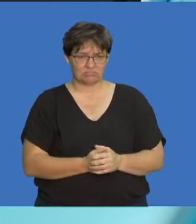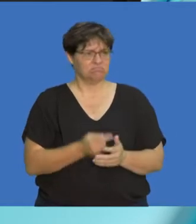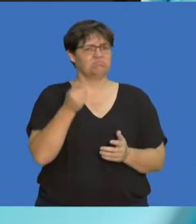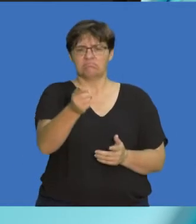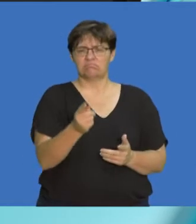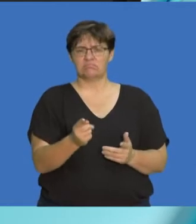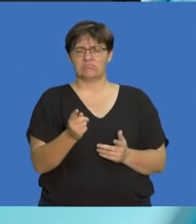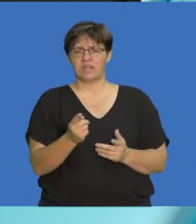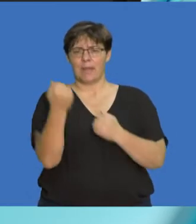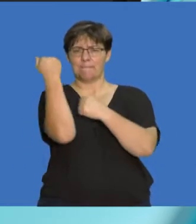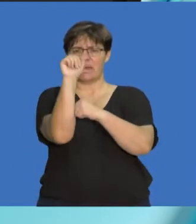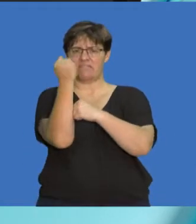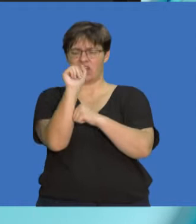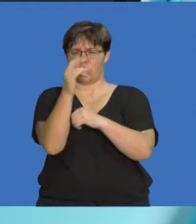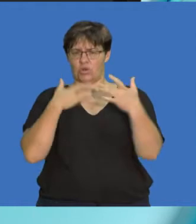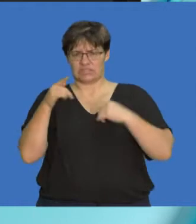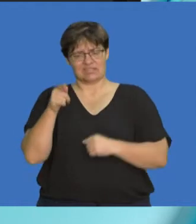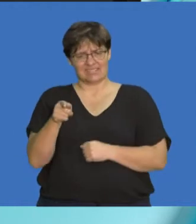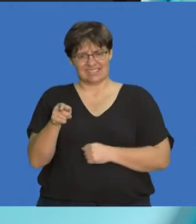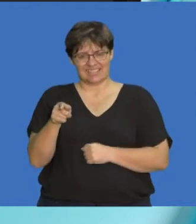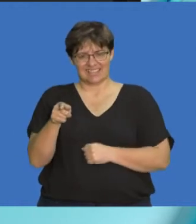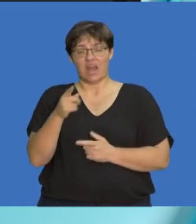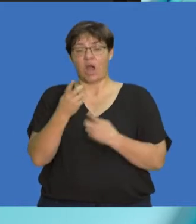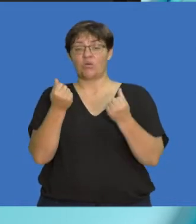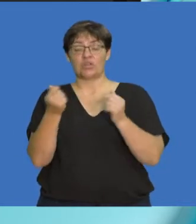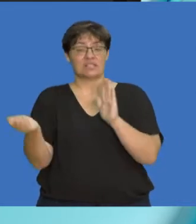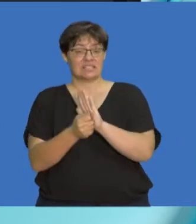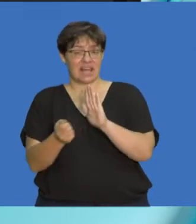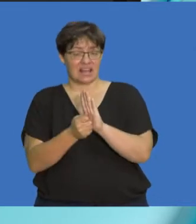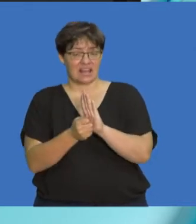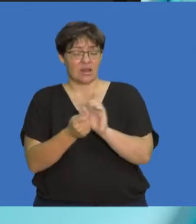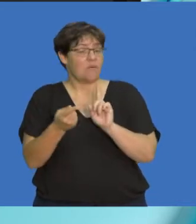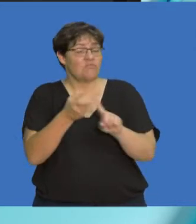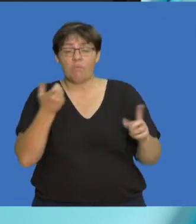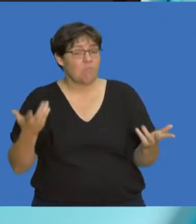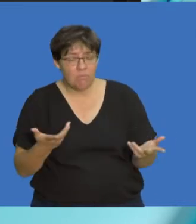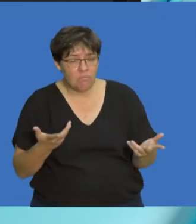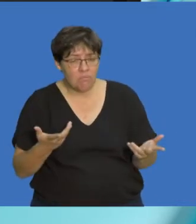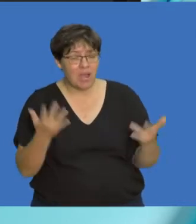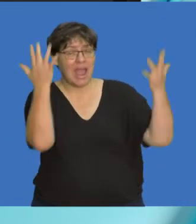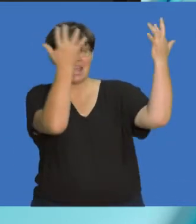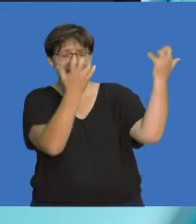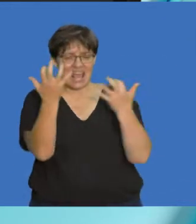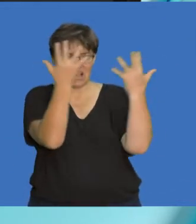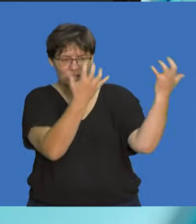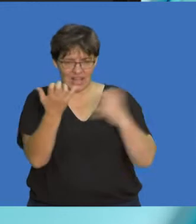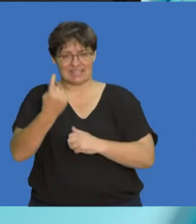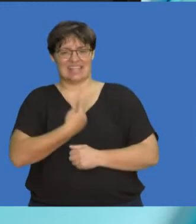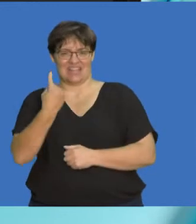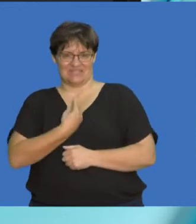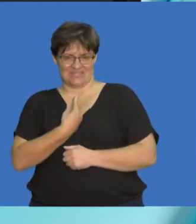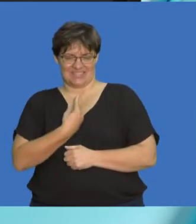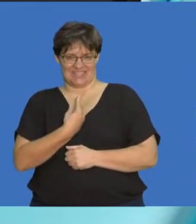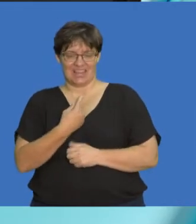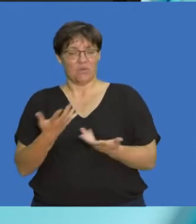of a manufacturing concern, your cost of sales is derived, it's calculated in your